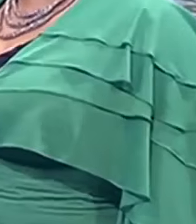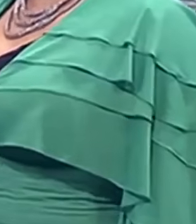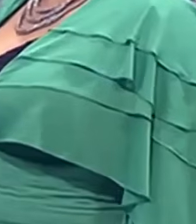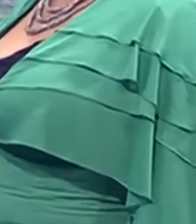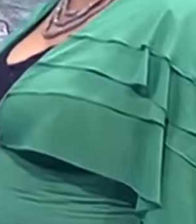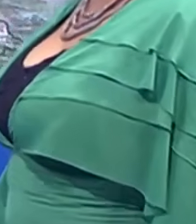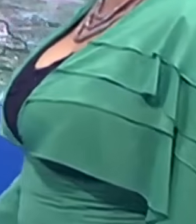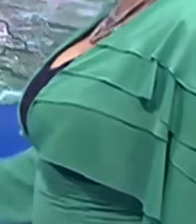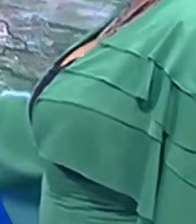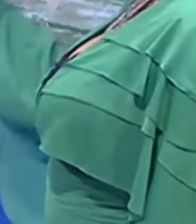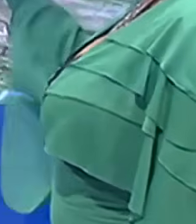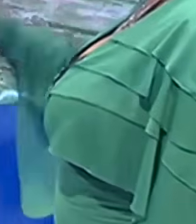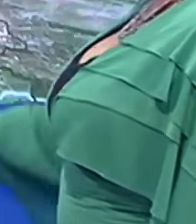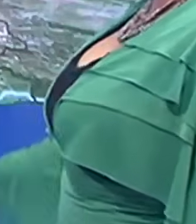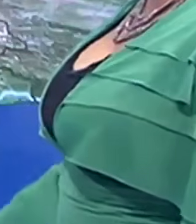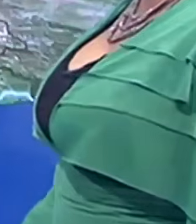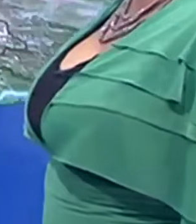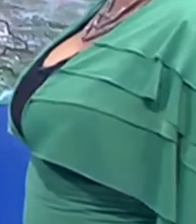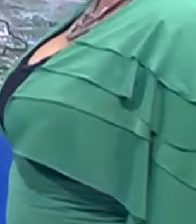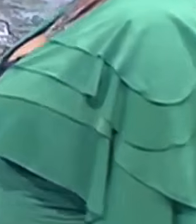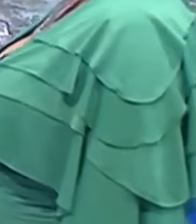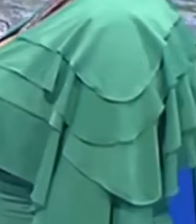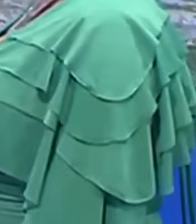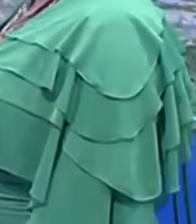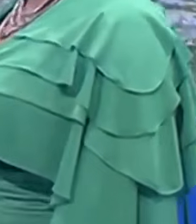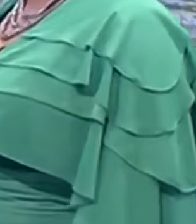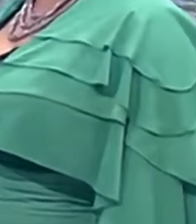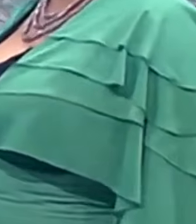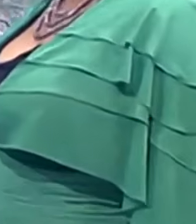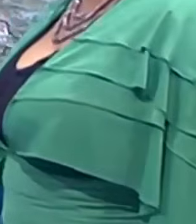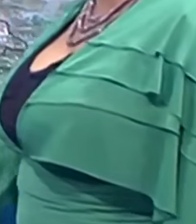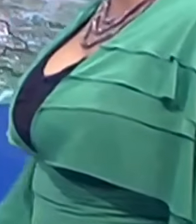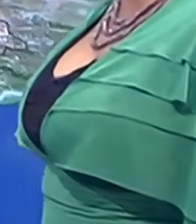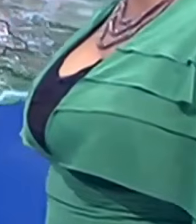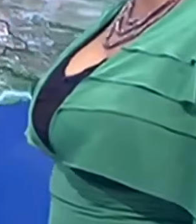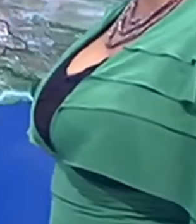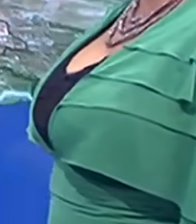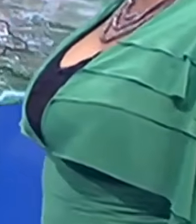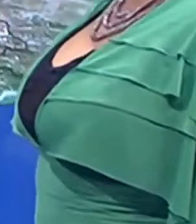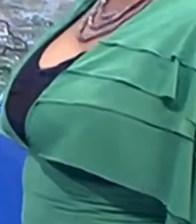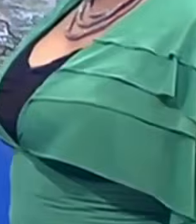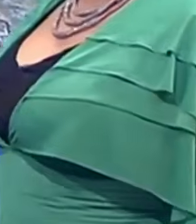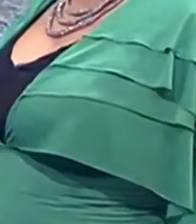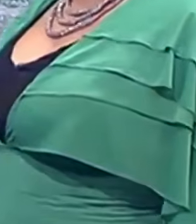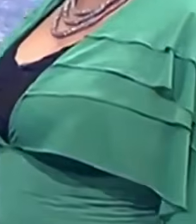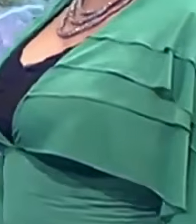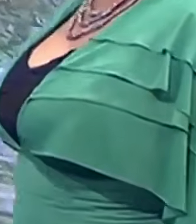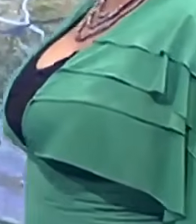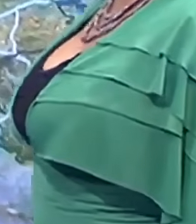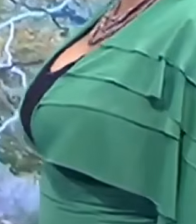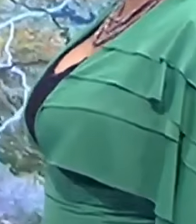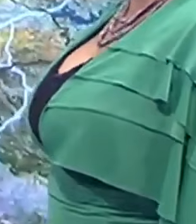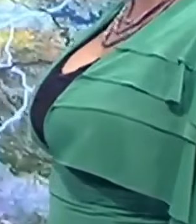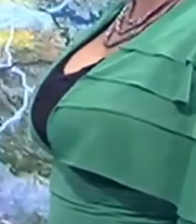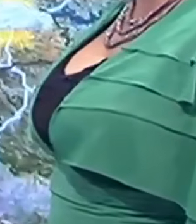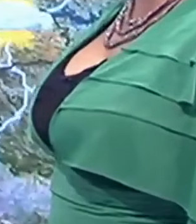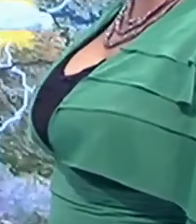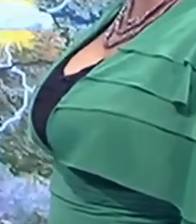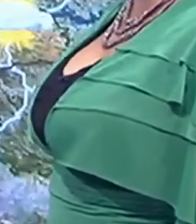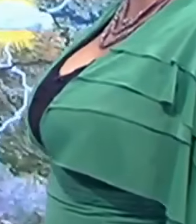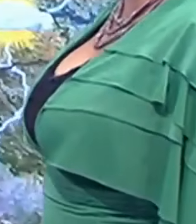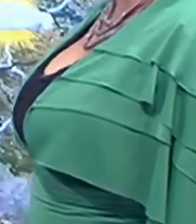ka tše 37 Beaufort West le gona go tla bo go ntse go fiša ka tše 3 go lebelela le gona Hermanus le gona go tla bo go ntse go rotate